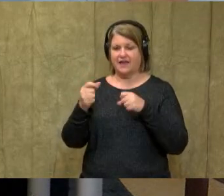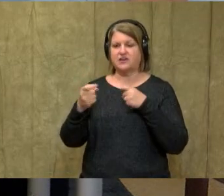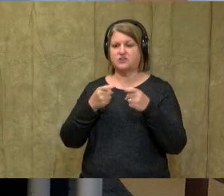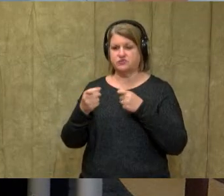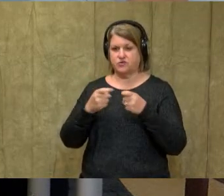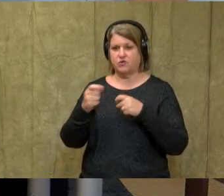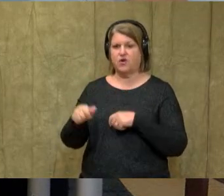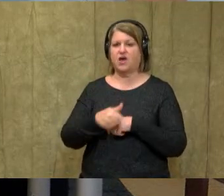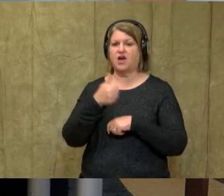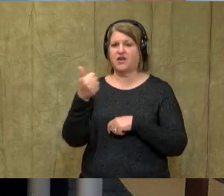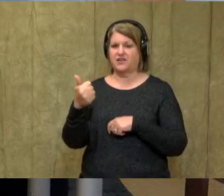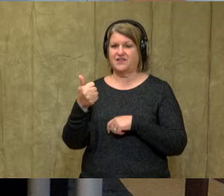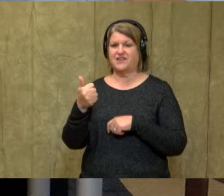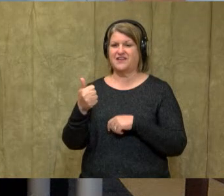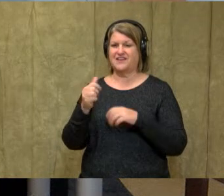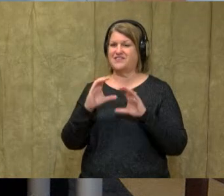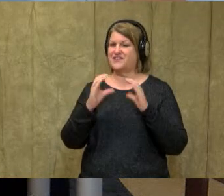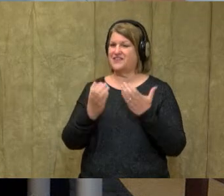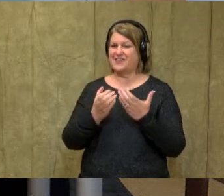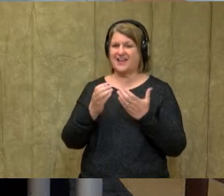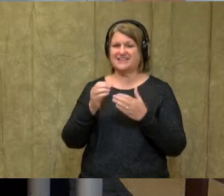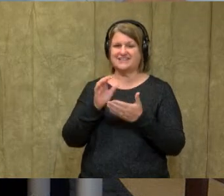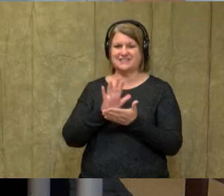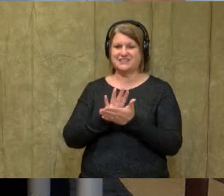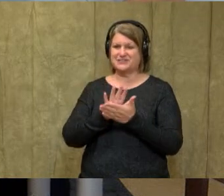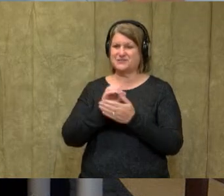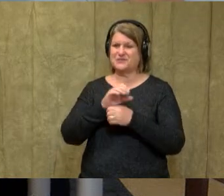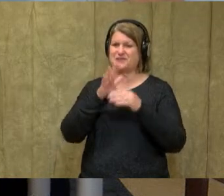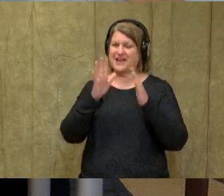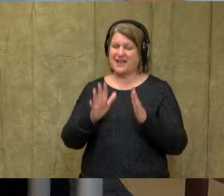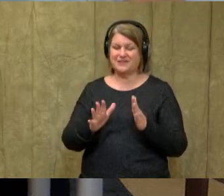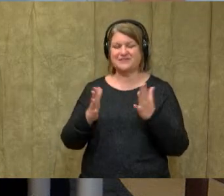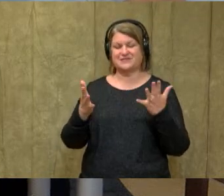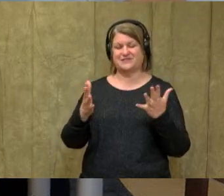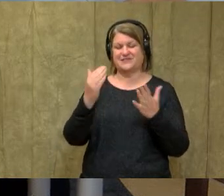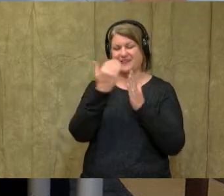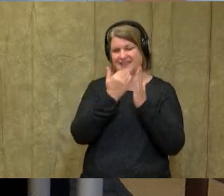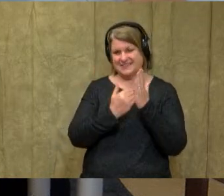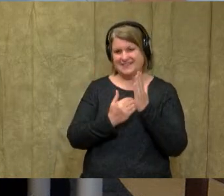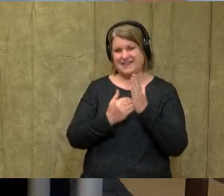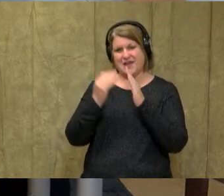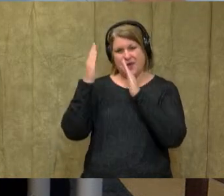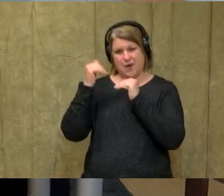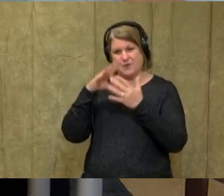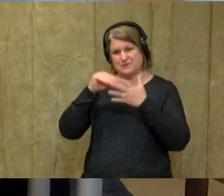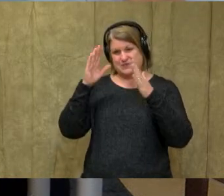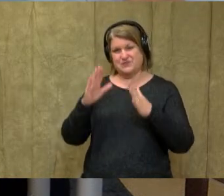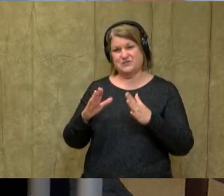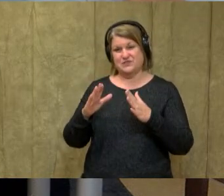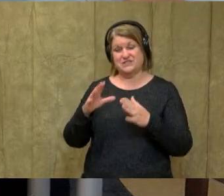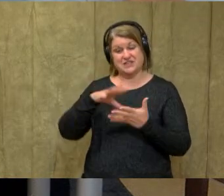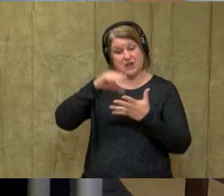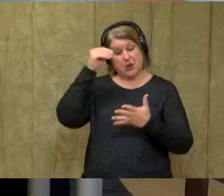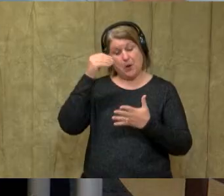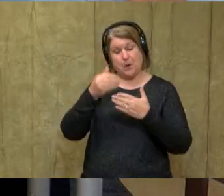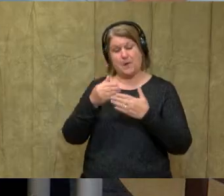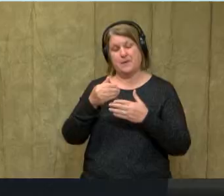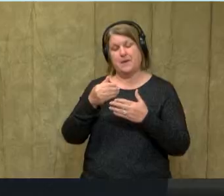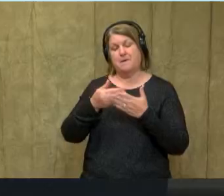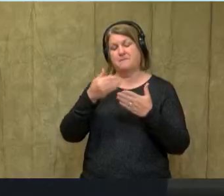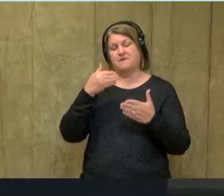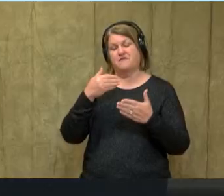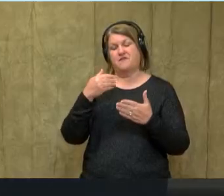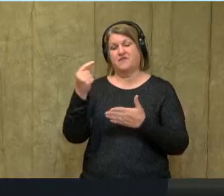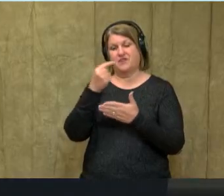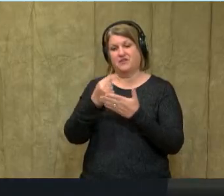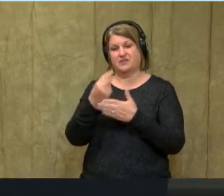another classic school counselor lesson that we hope students are able to learn by the time they leave 12th grade. There are so many things that